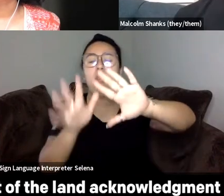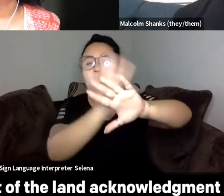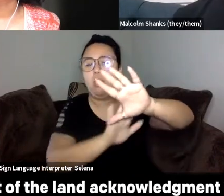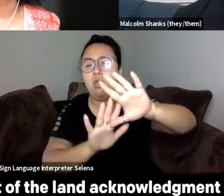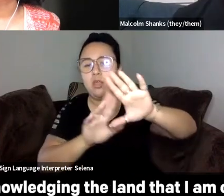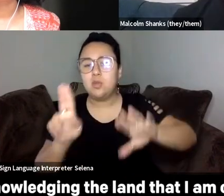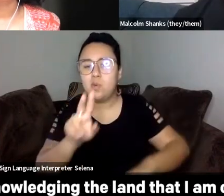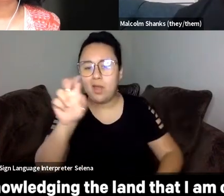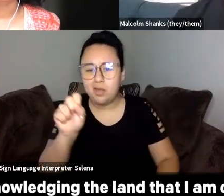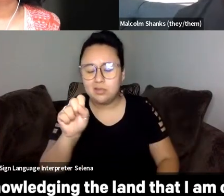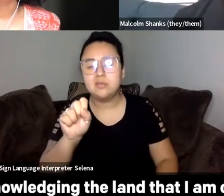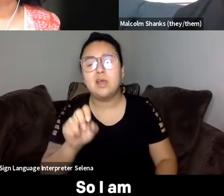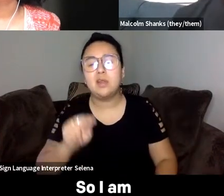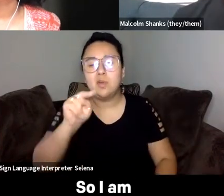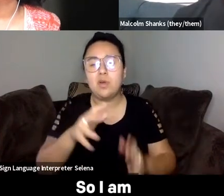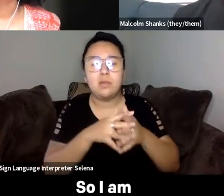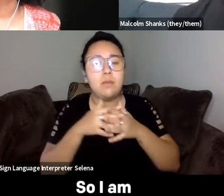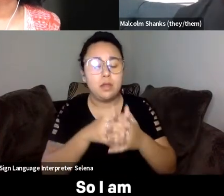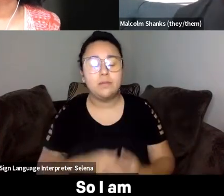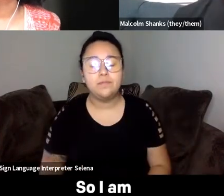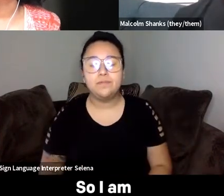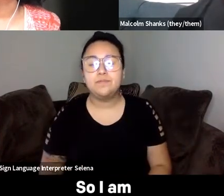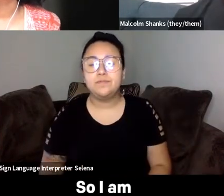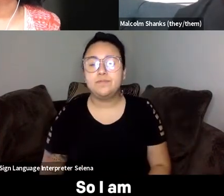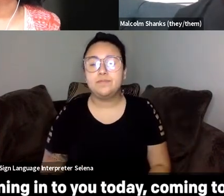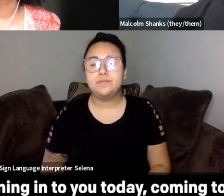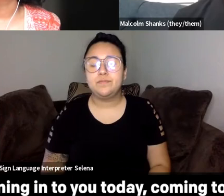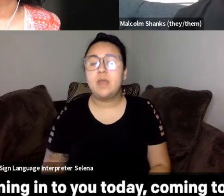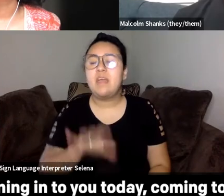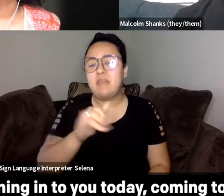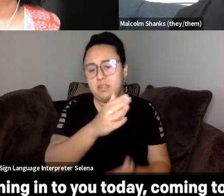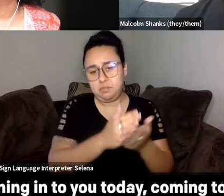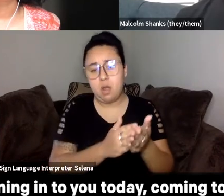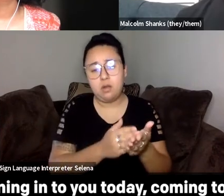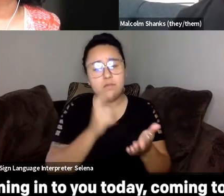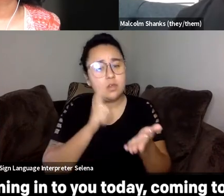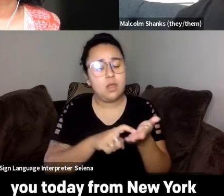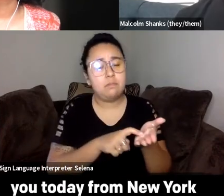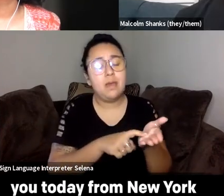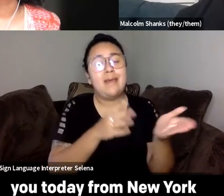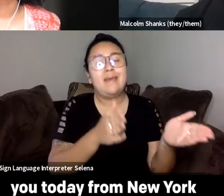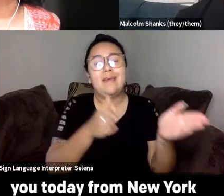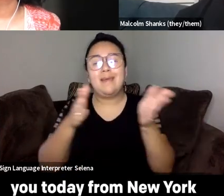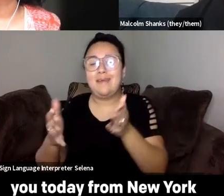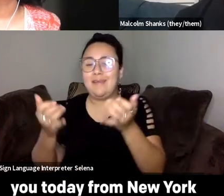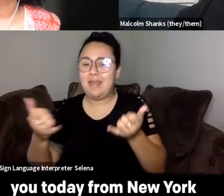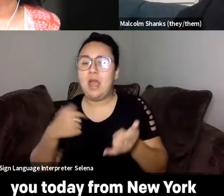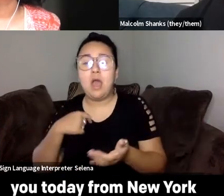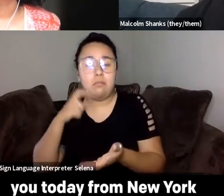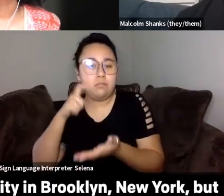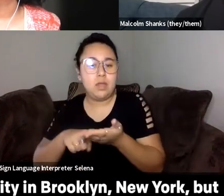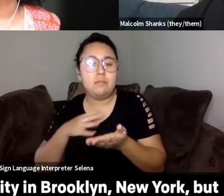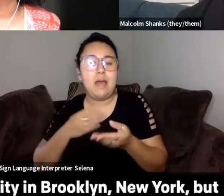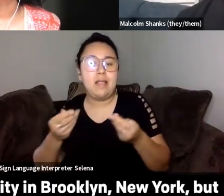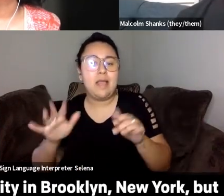but the main part of the land acknowledgement is acknowledging the land that I am on. So I am tuning into you today, coming to you